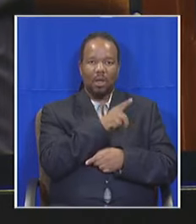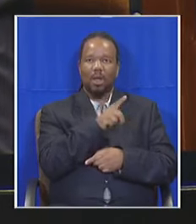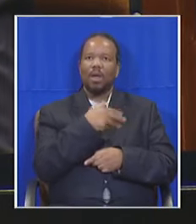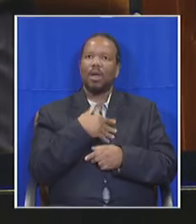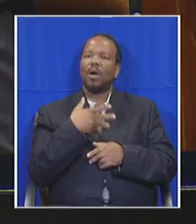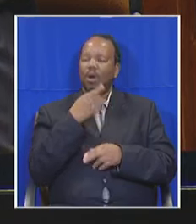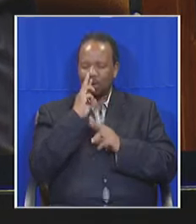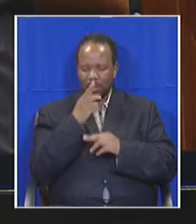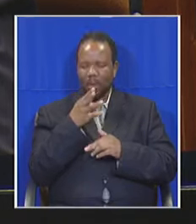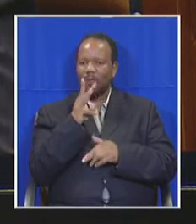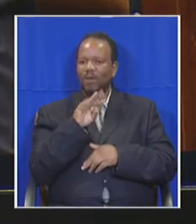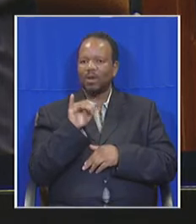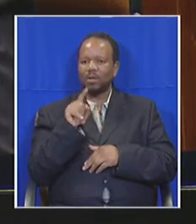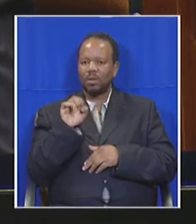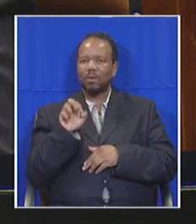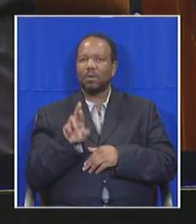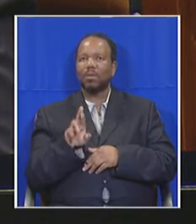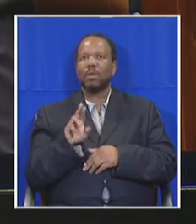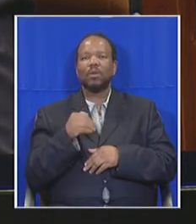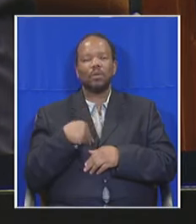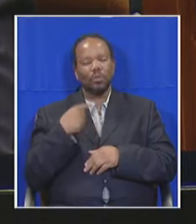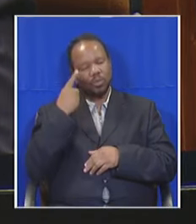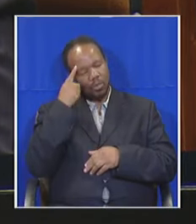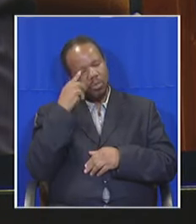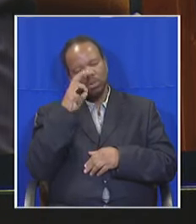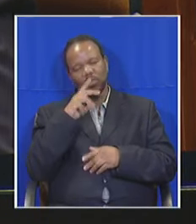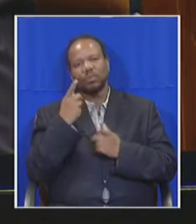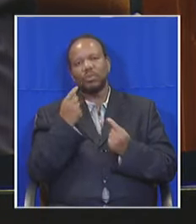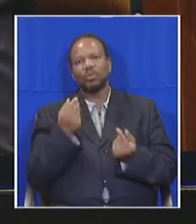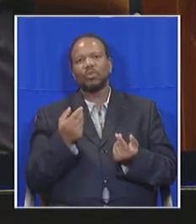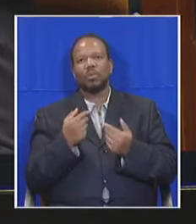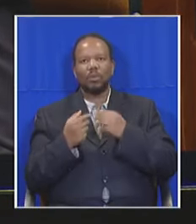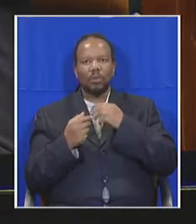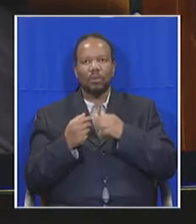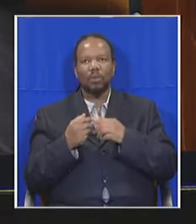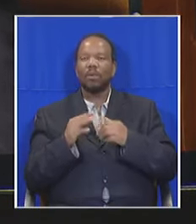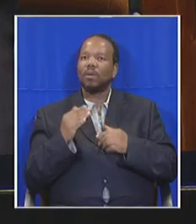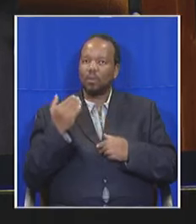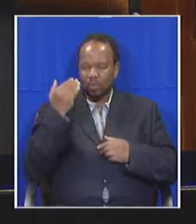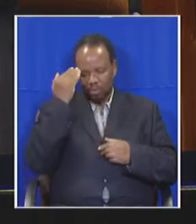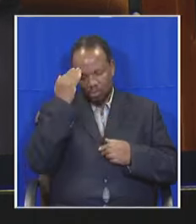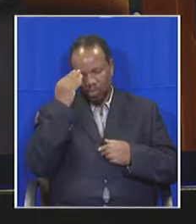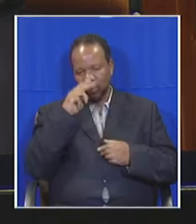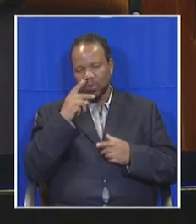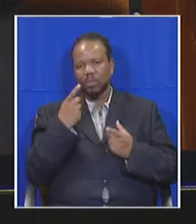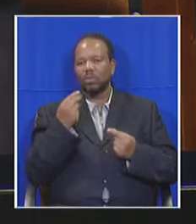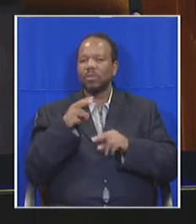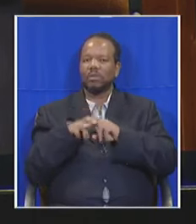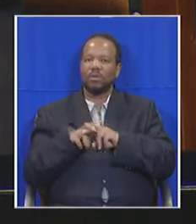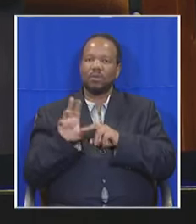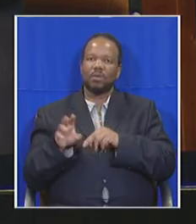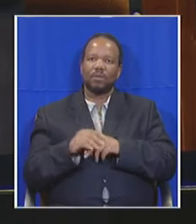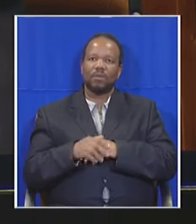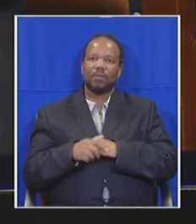Walters, and highlight this. I think you know what should be done, please. Which is what? I think you know. Please take your seat. We need to